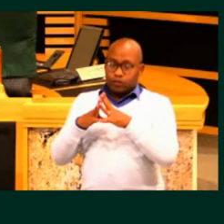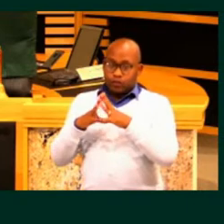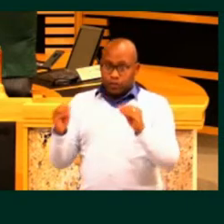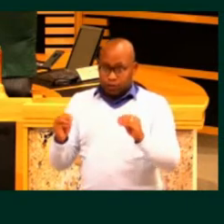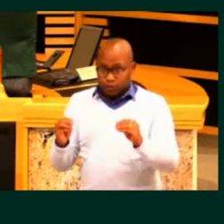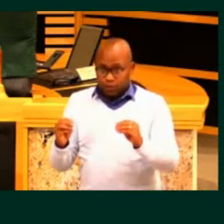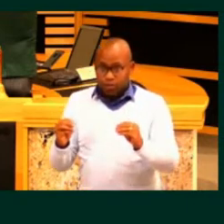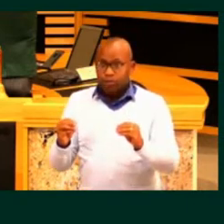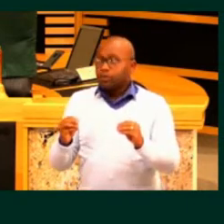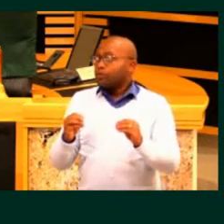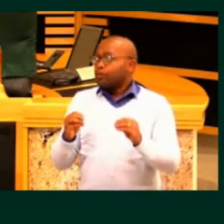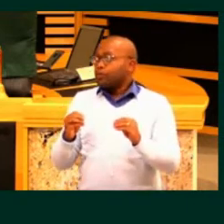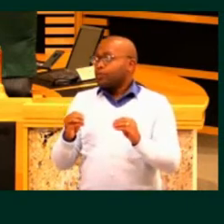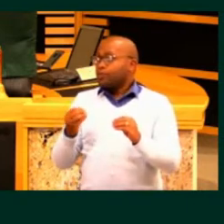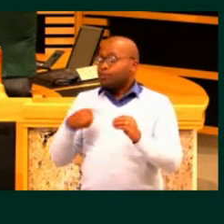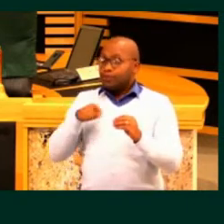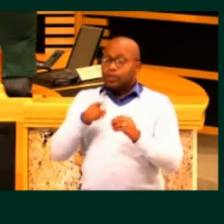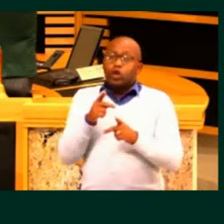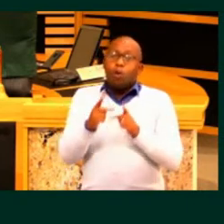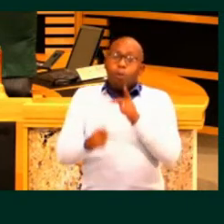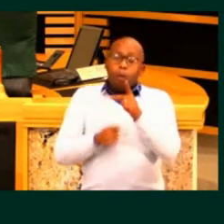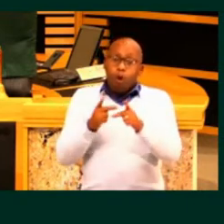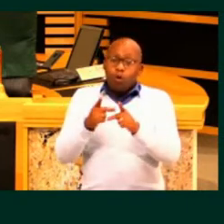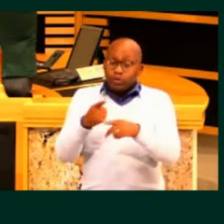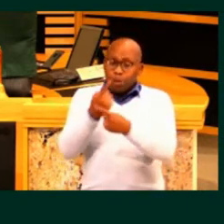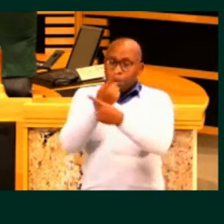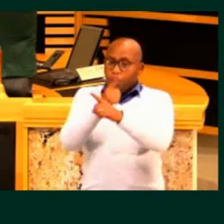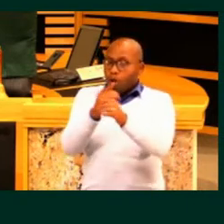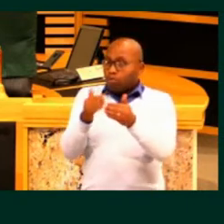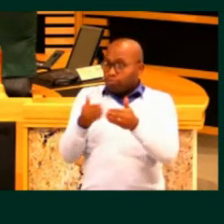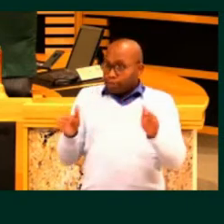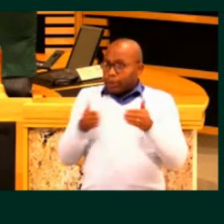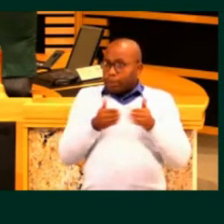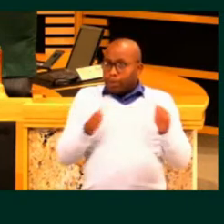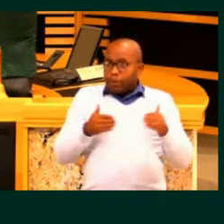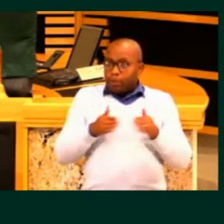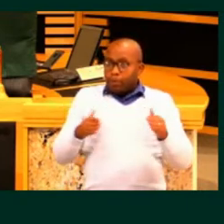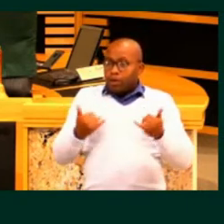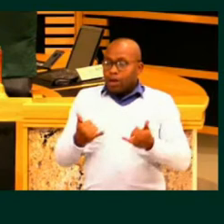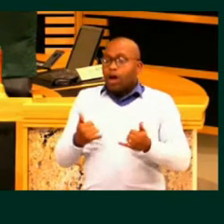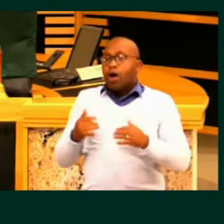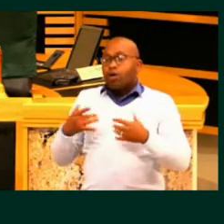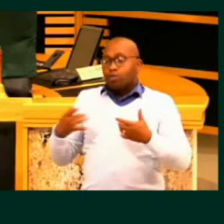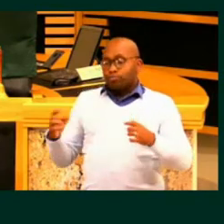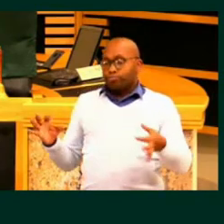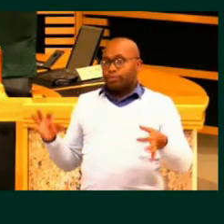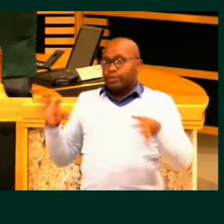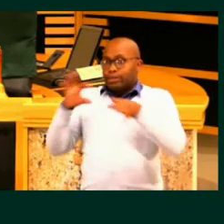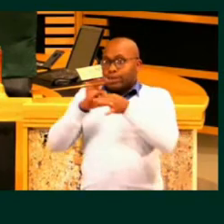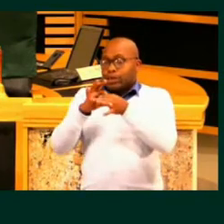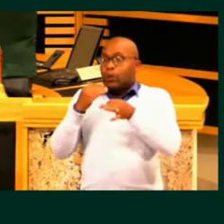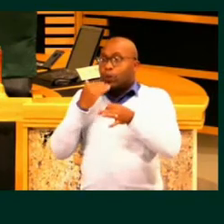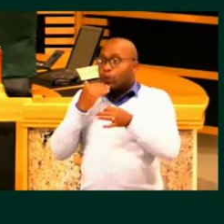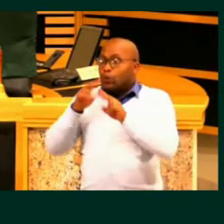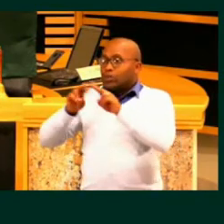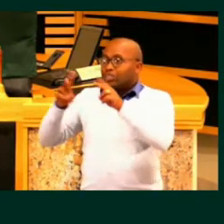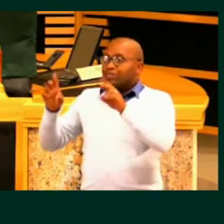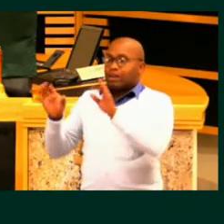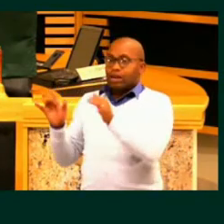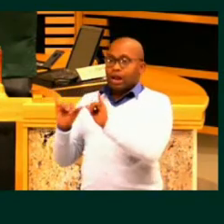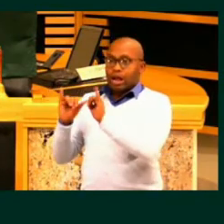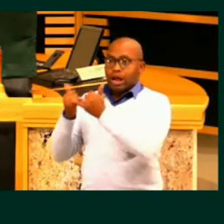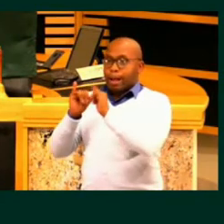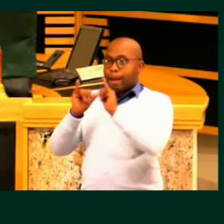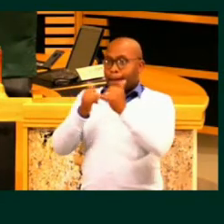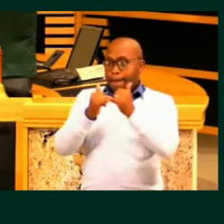still remaining processes of unblocking these blocked projects are continuing and done in collaboration with the implementing agents to increase the human